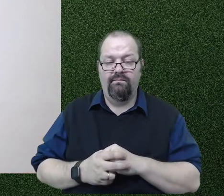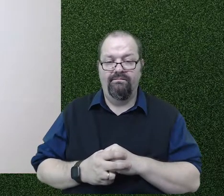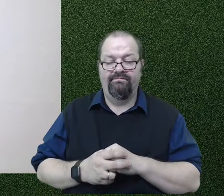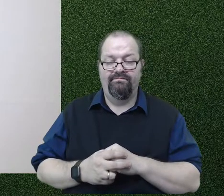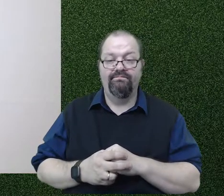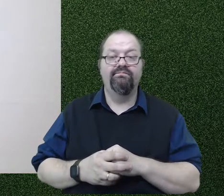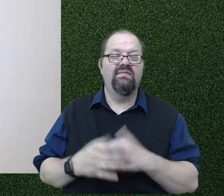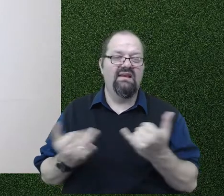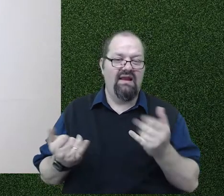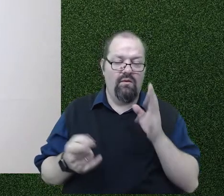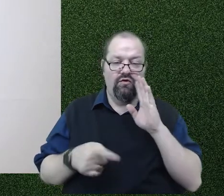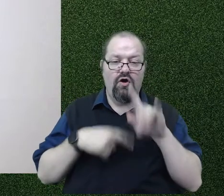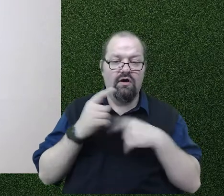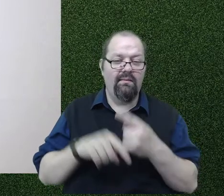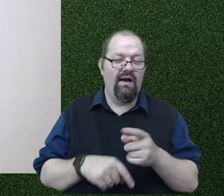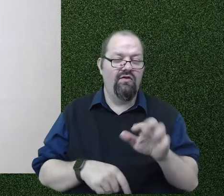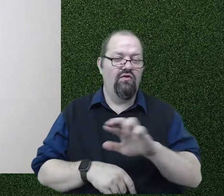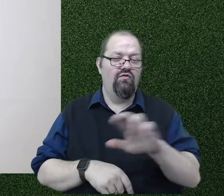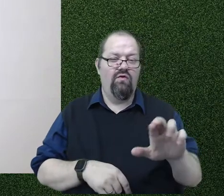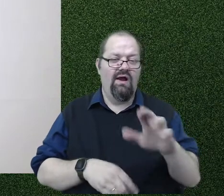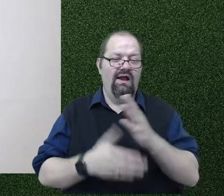So let's talk about the right-hand rule.